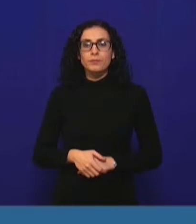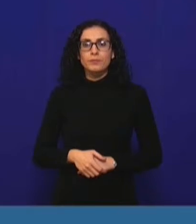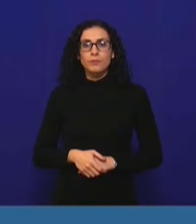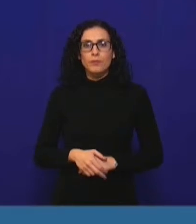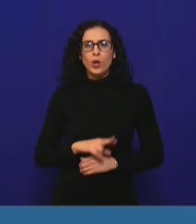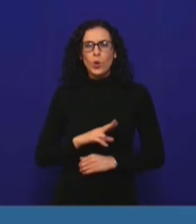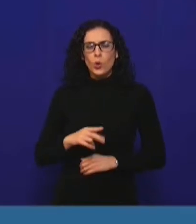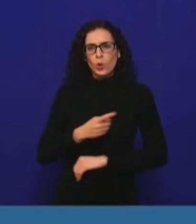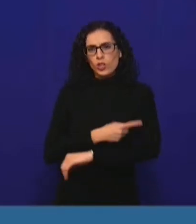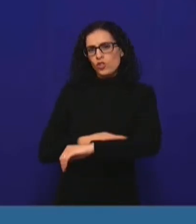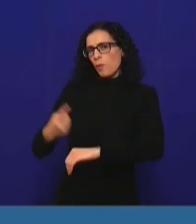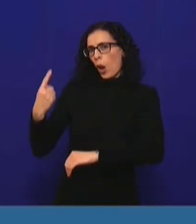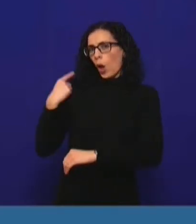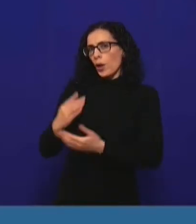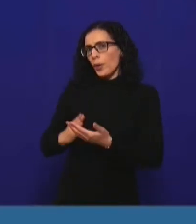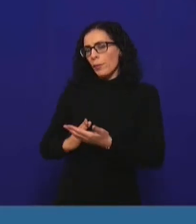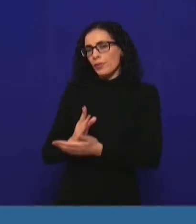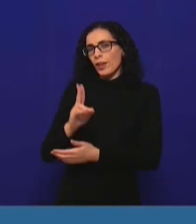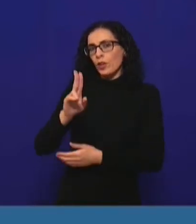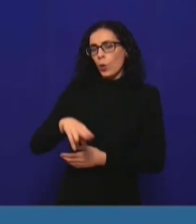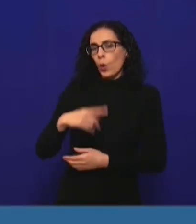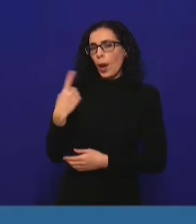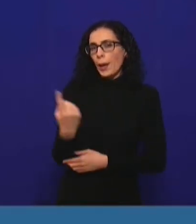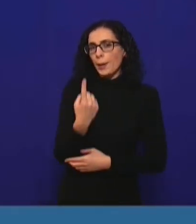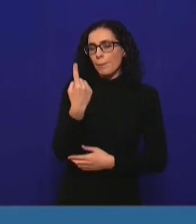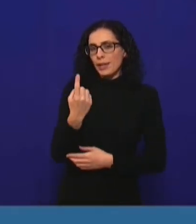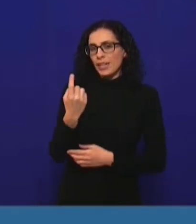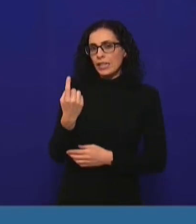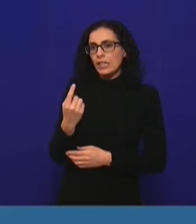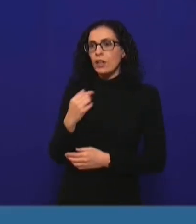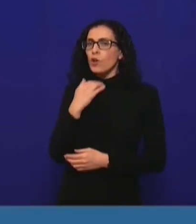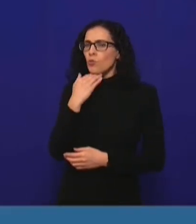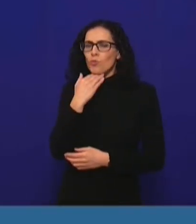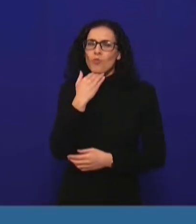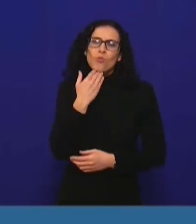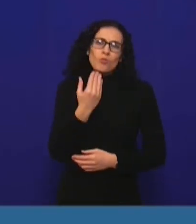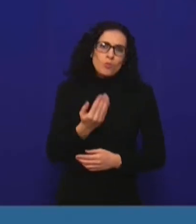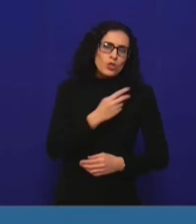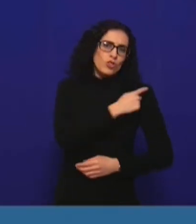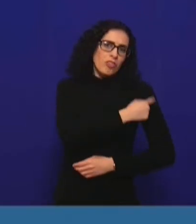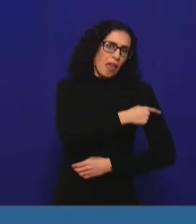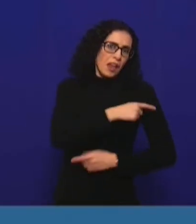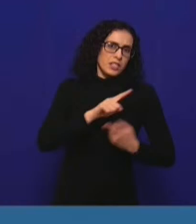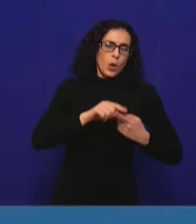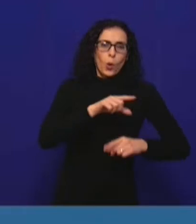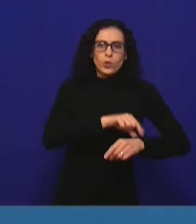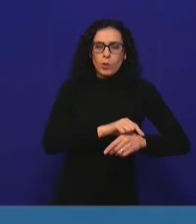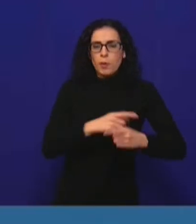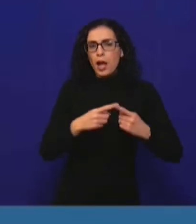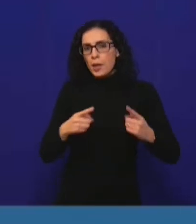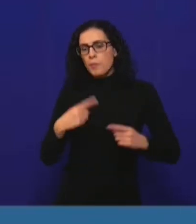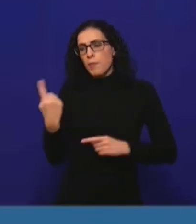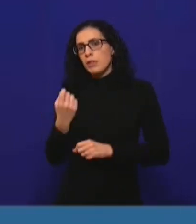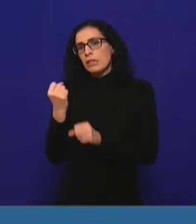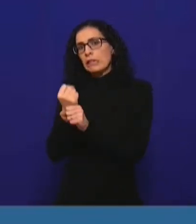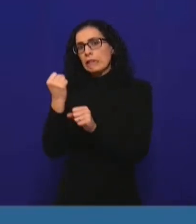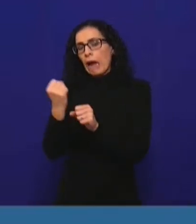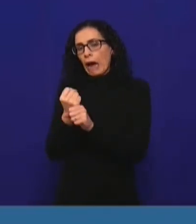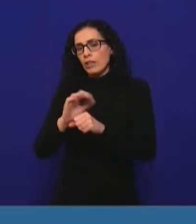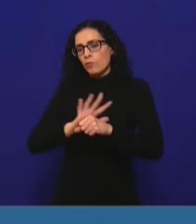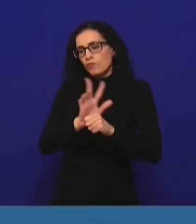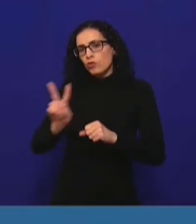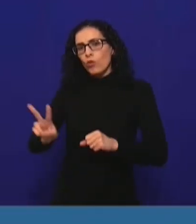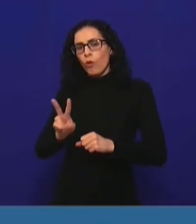l-oħra dejna nlaqmu wkoll dawk il-frontliners mhux kliniċi, ġifieri jinkludu dawk in-nies li ħadmu fil-COVID, Pulizija,